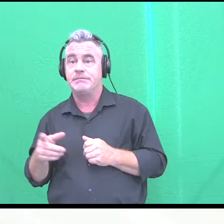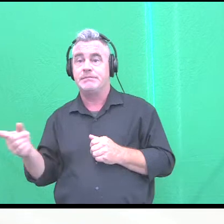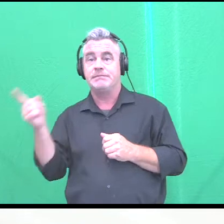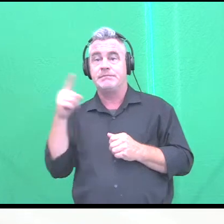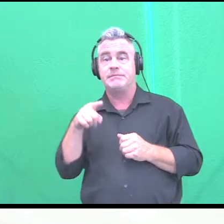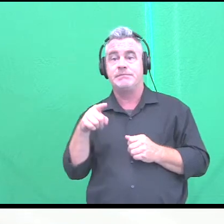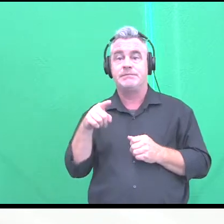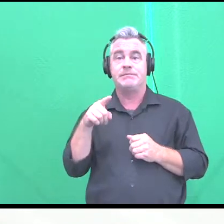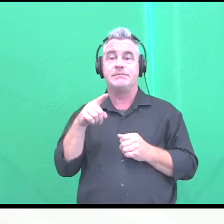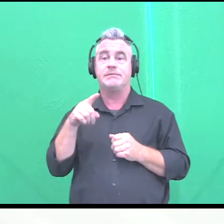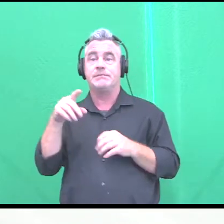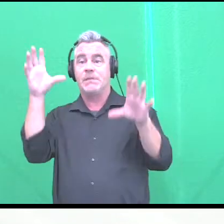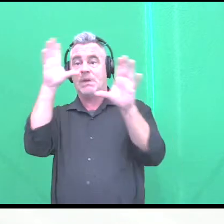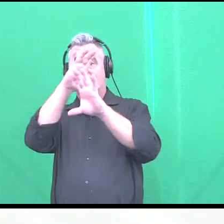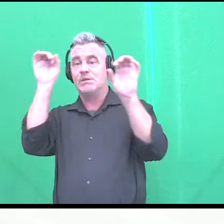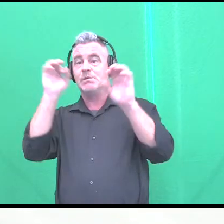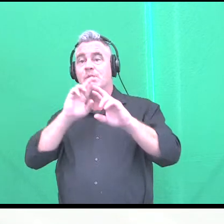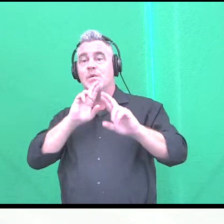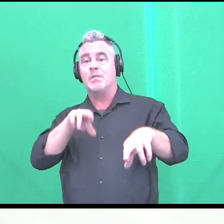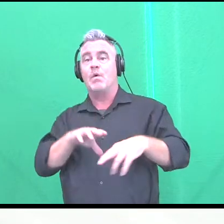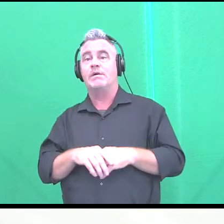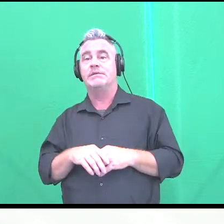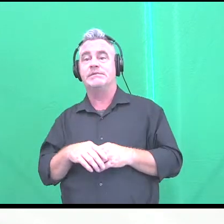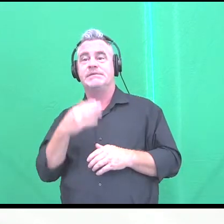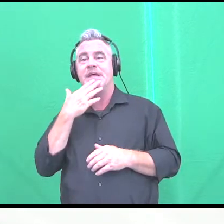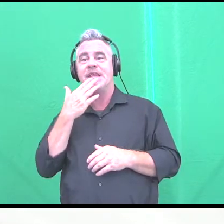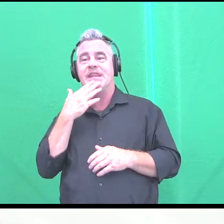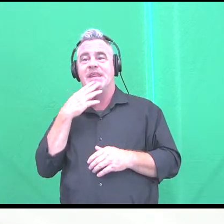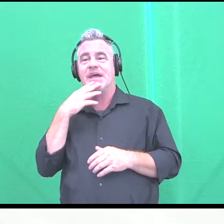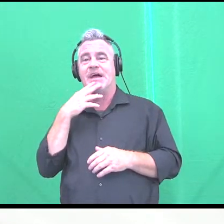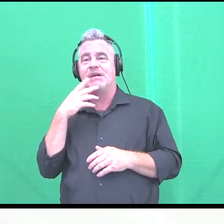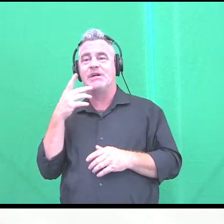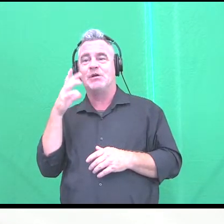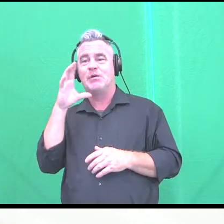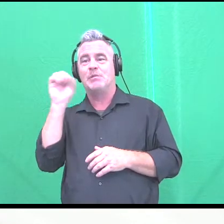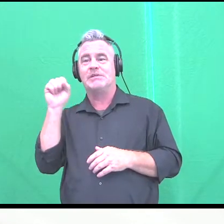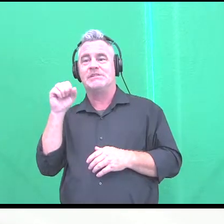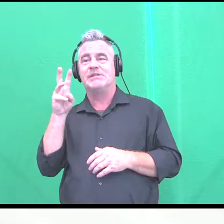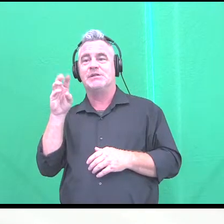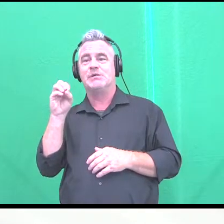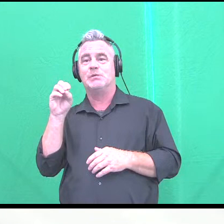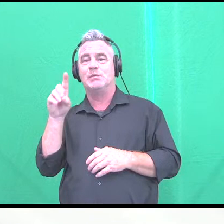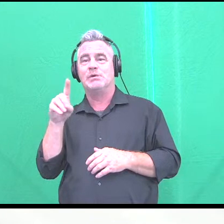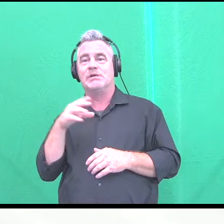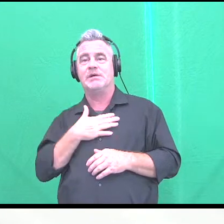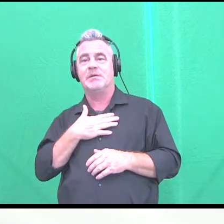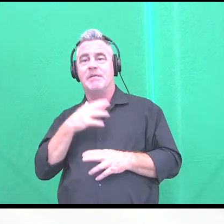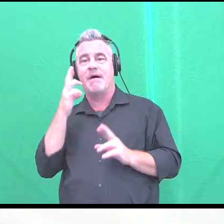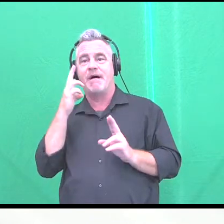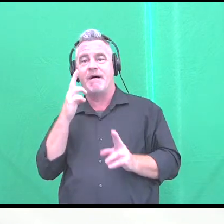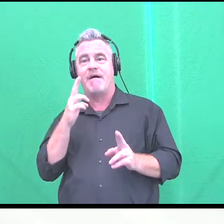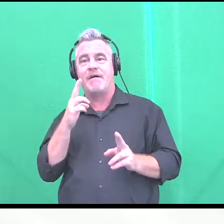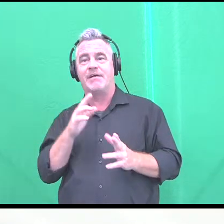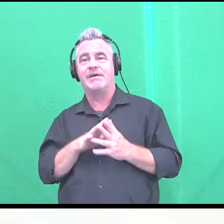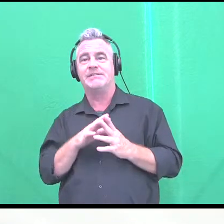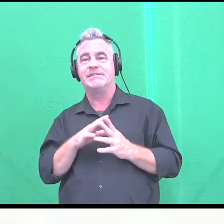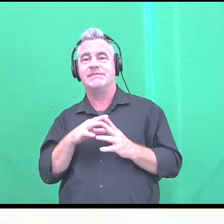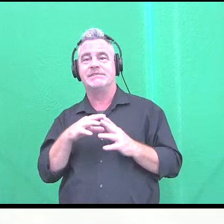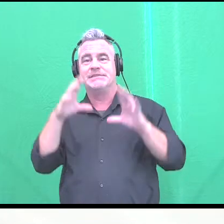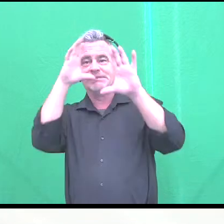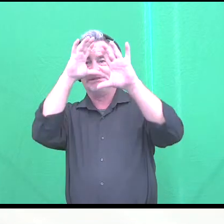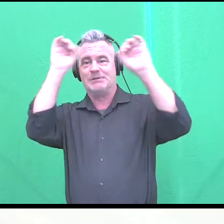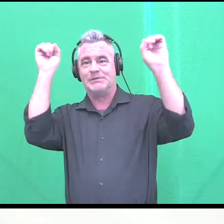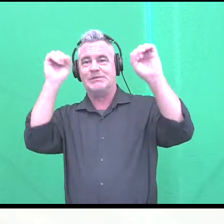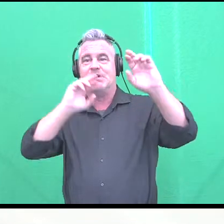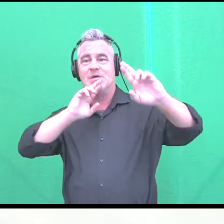report. Great, thank you, President Wood. So it's my honor to get to do Superintendent's report